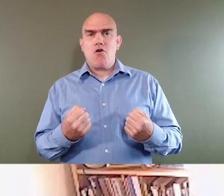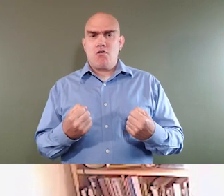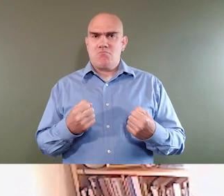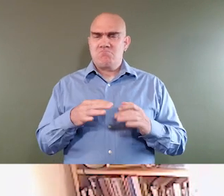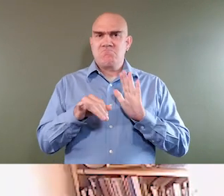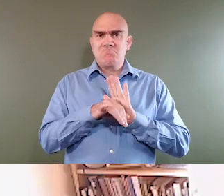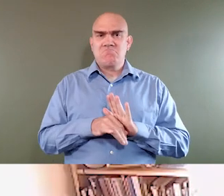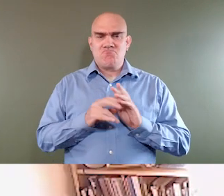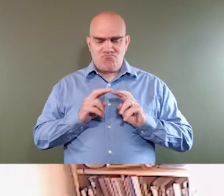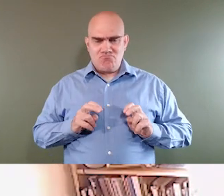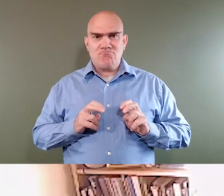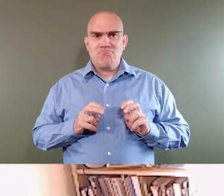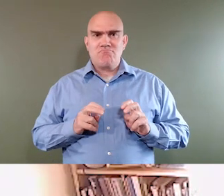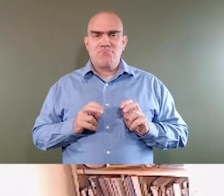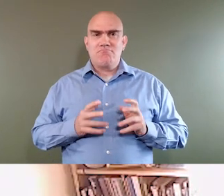strong.